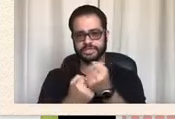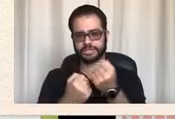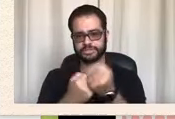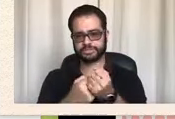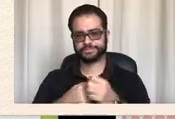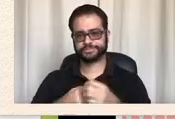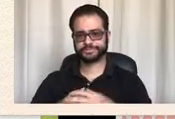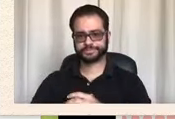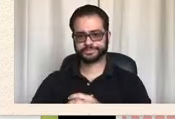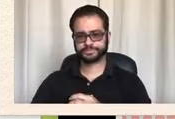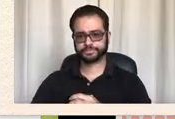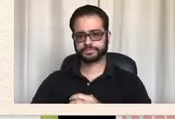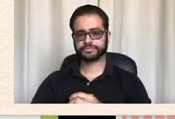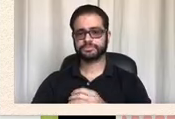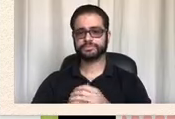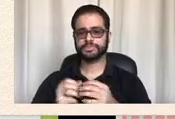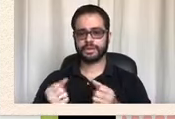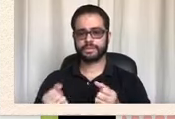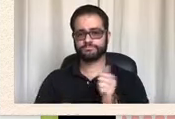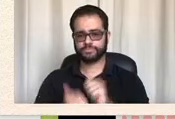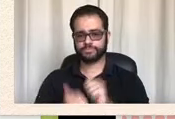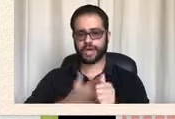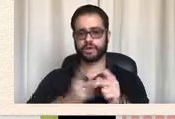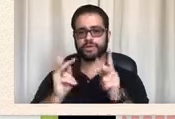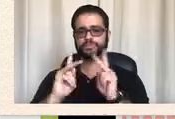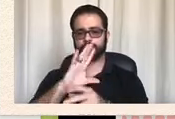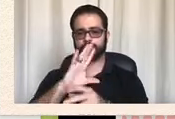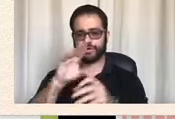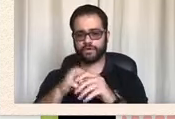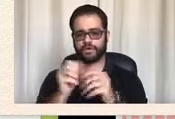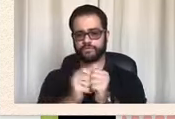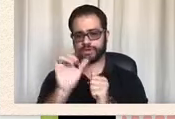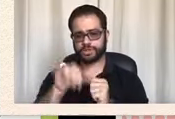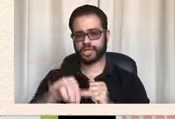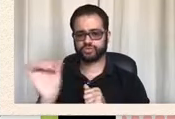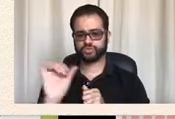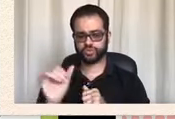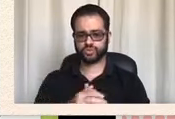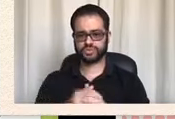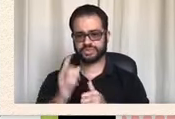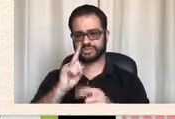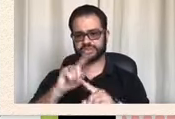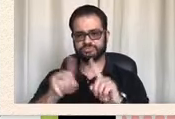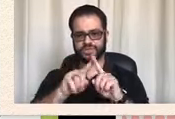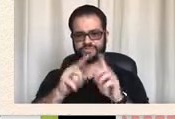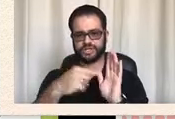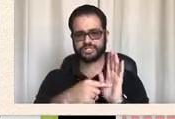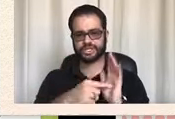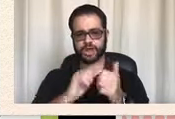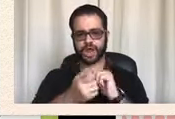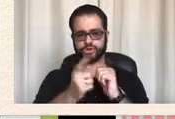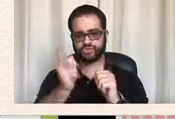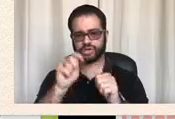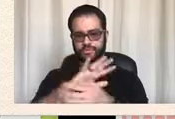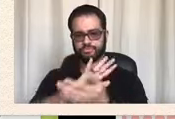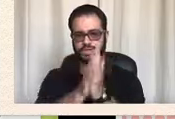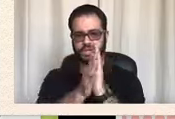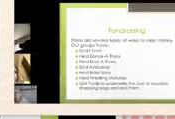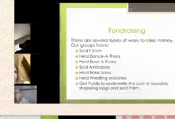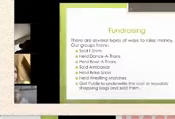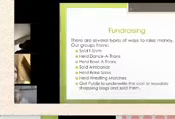that many of our people are involved in as well. These are just some examples of how to get involved.